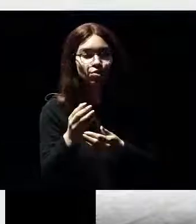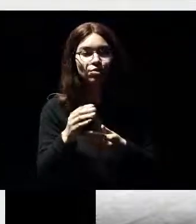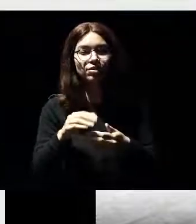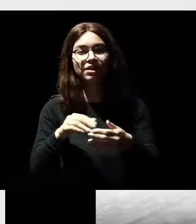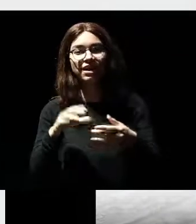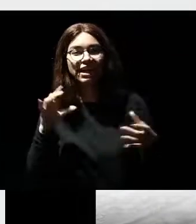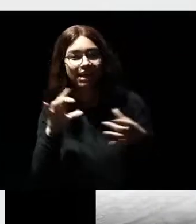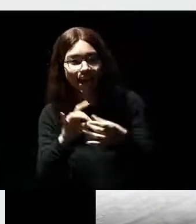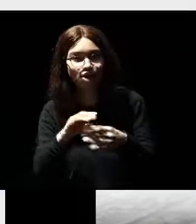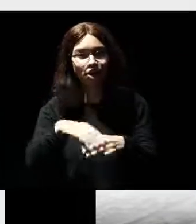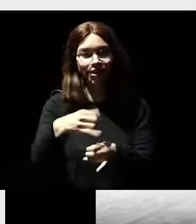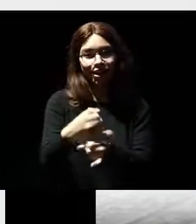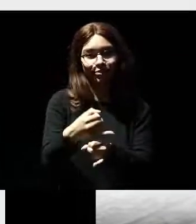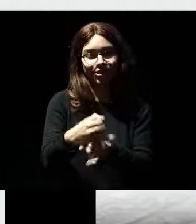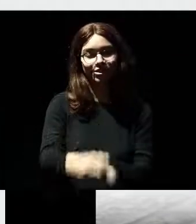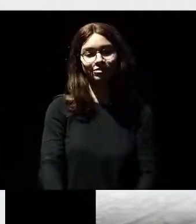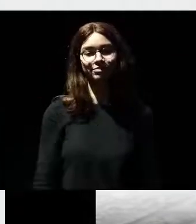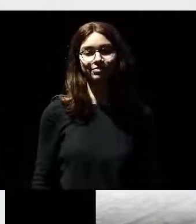connect on the campus.